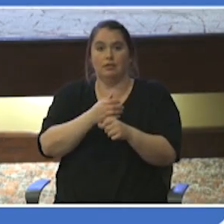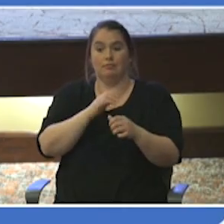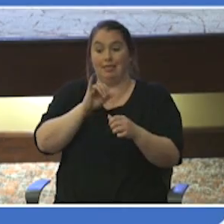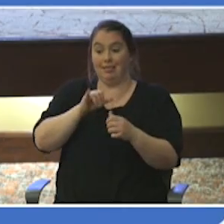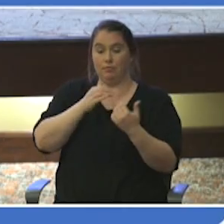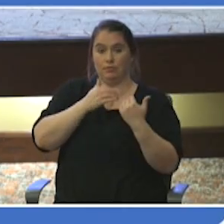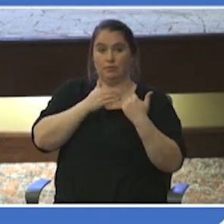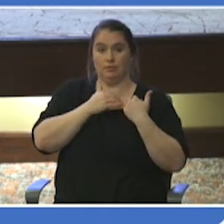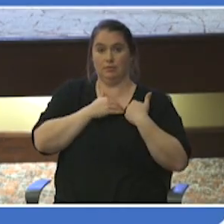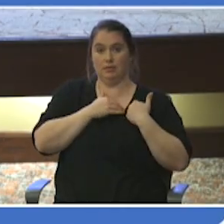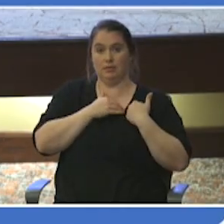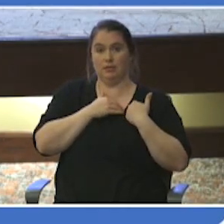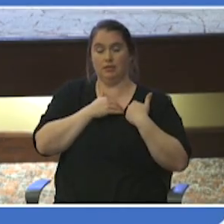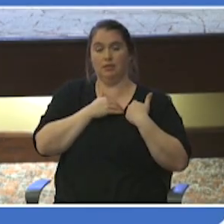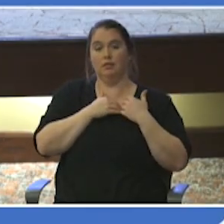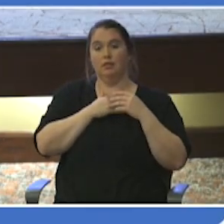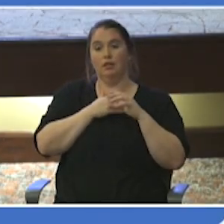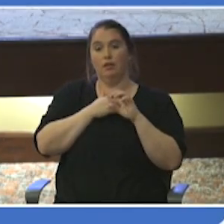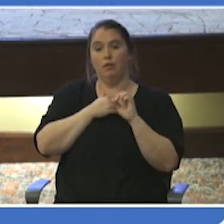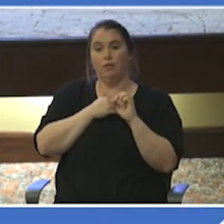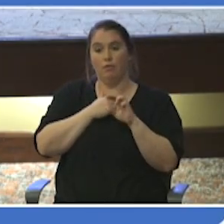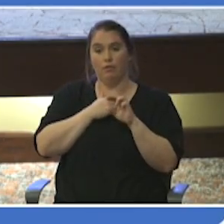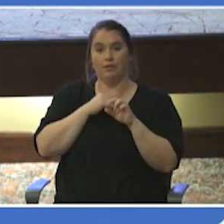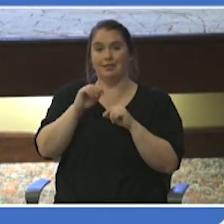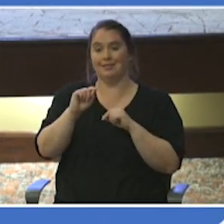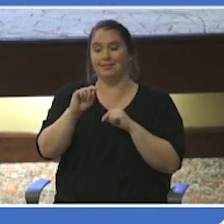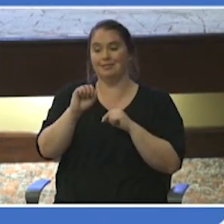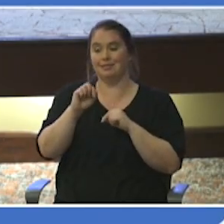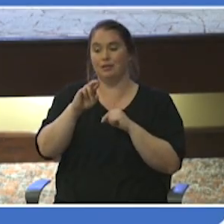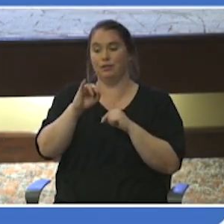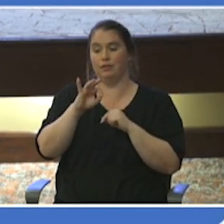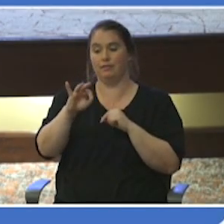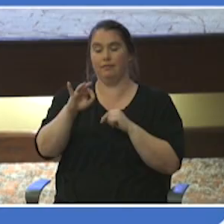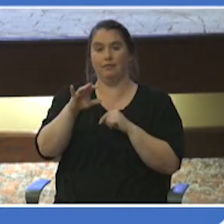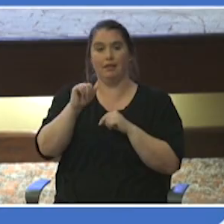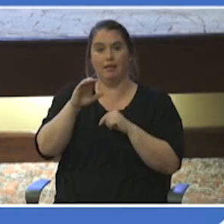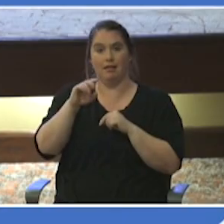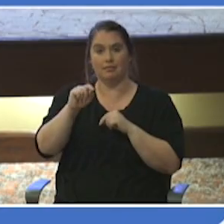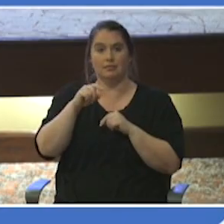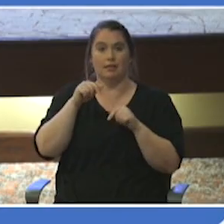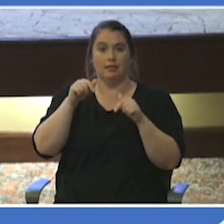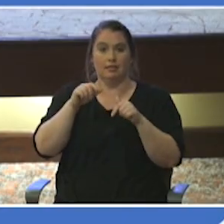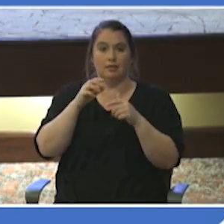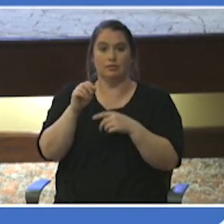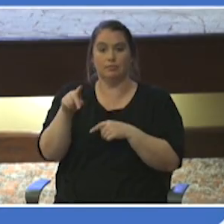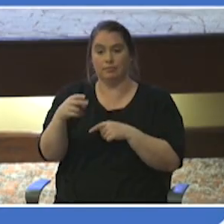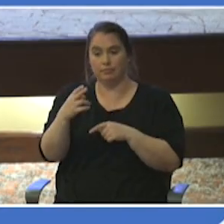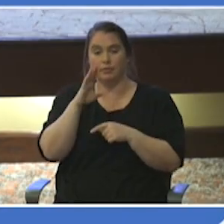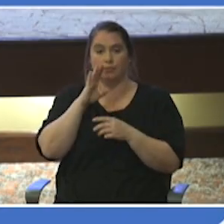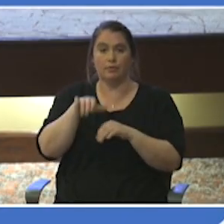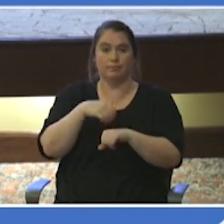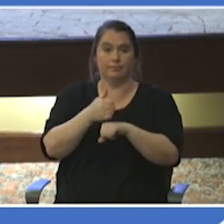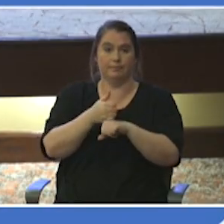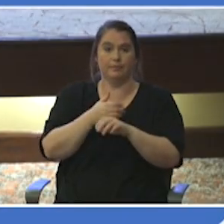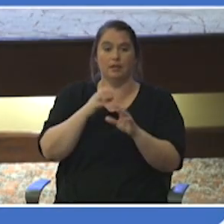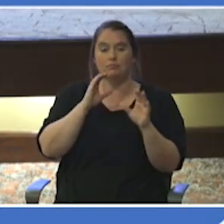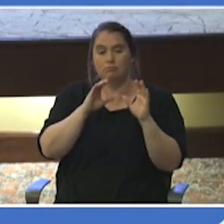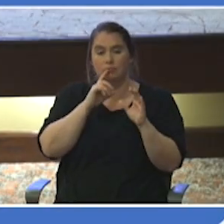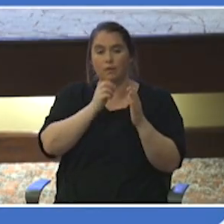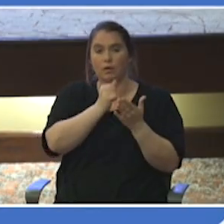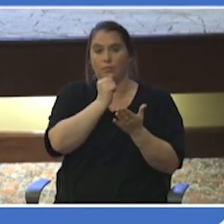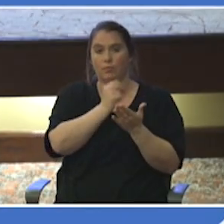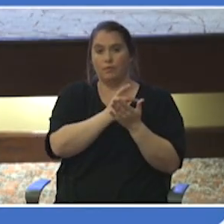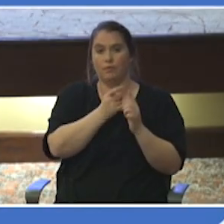Responsibility Act, or the TEFRA Act. These hearings are held prior to seeking approval from the